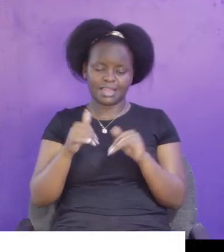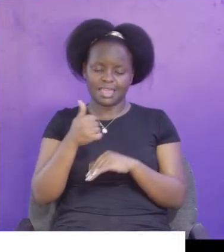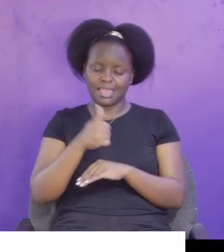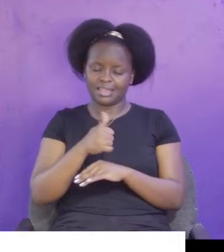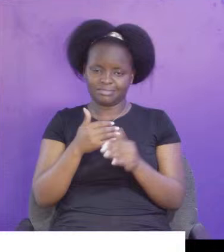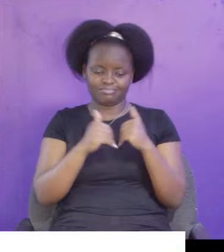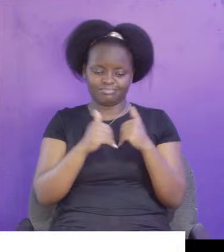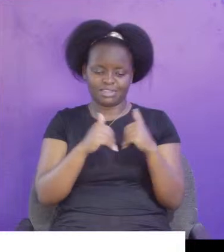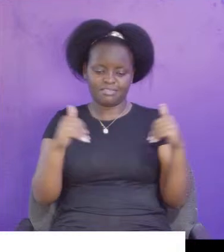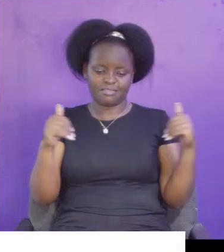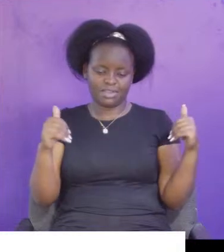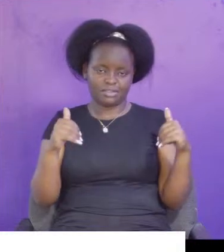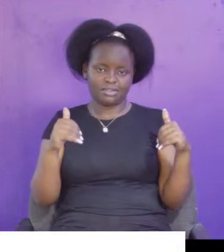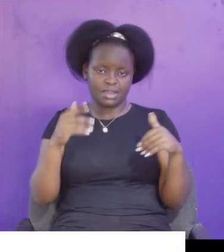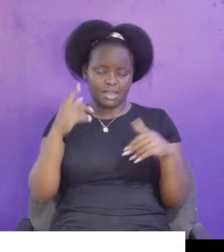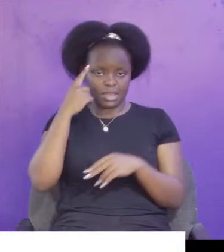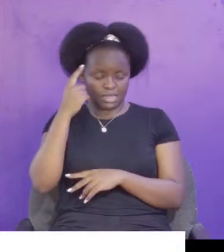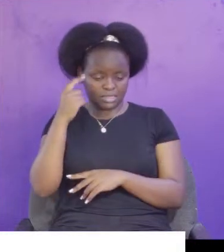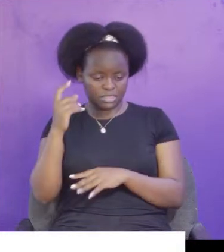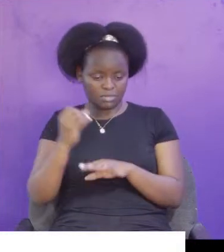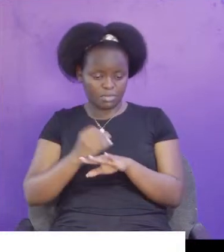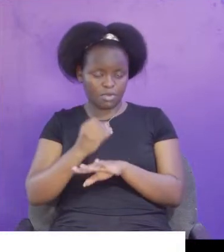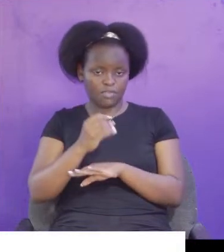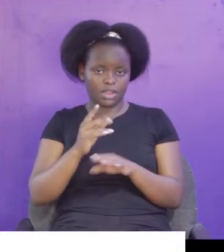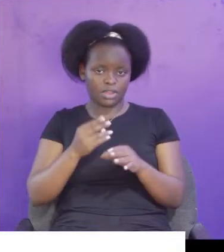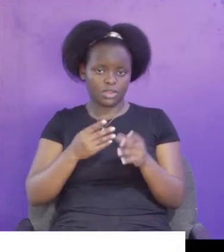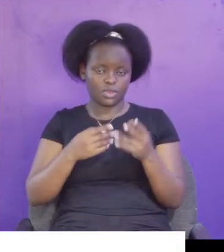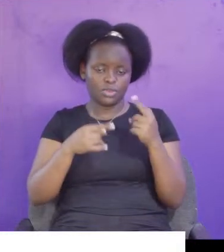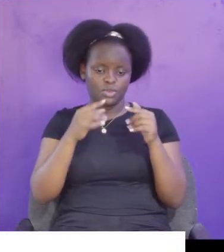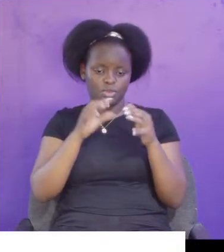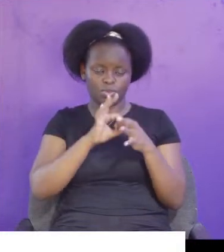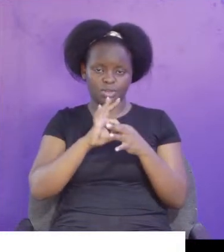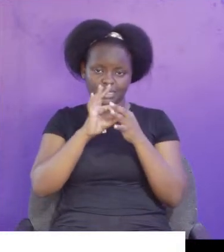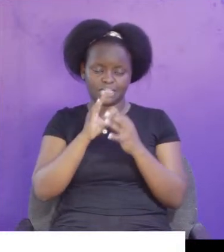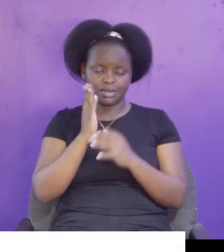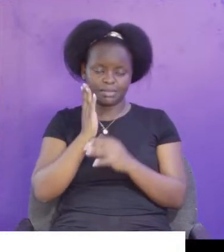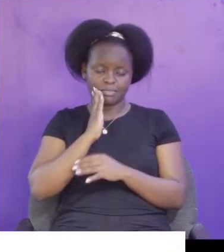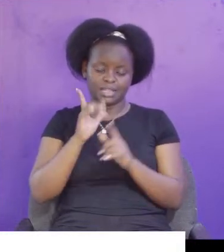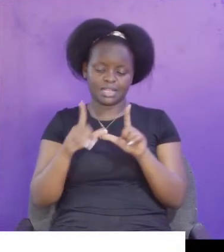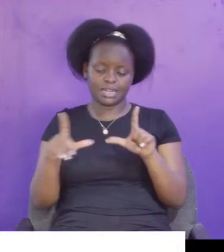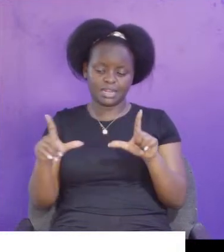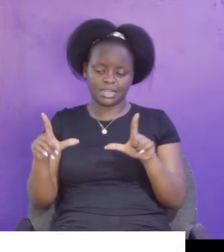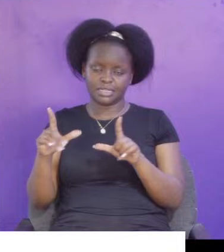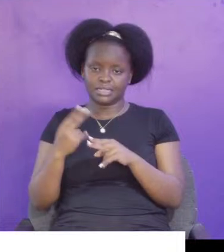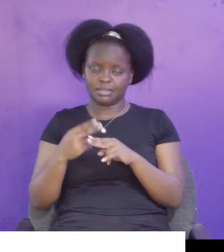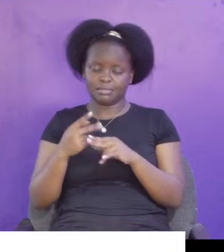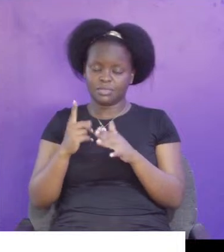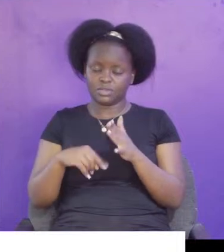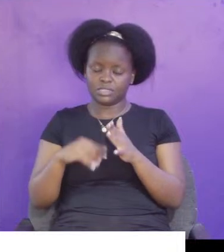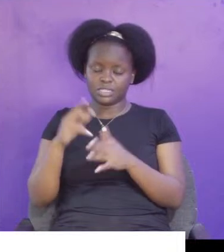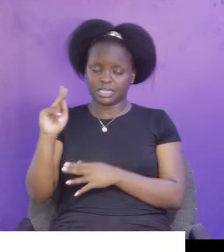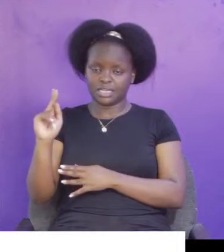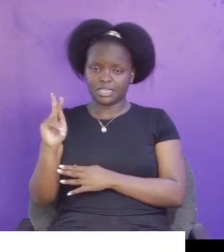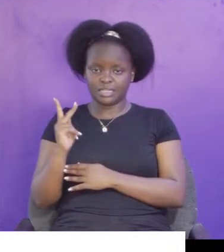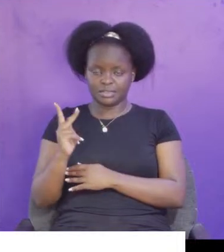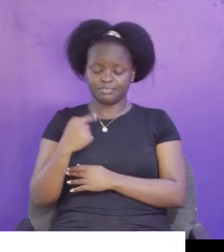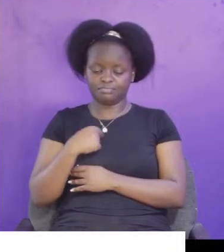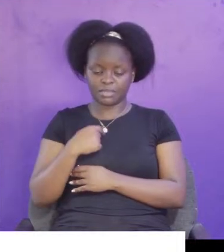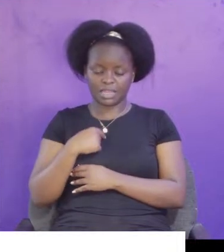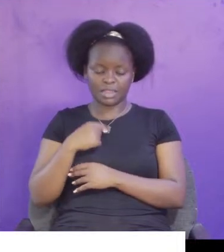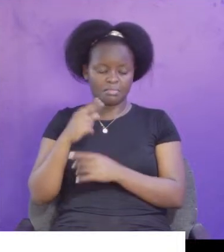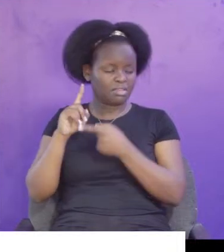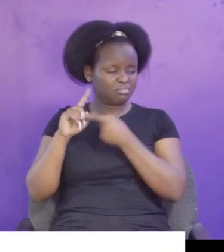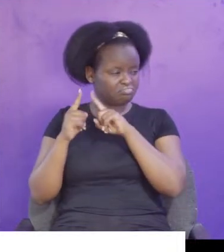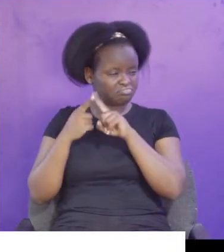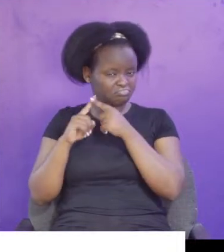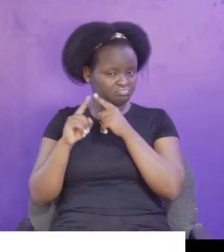dream of a united motherland called Kenya. As I have reflected on Raila's